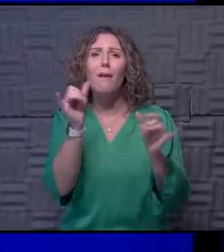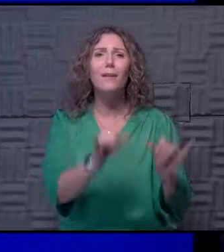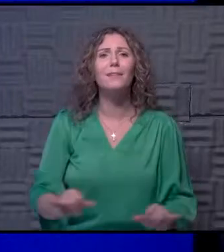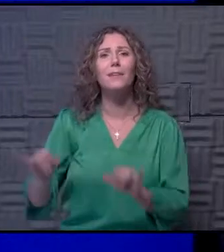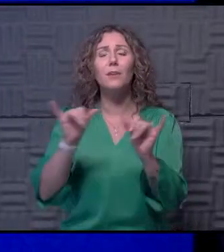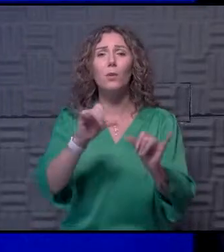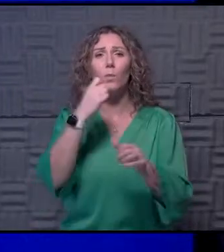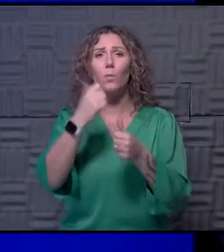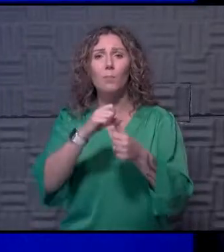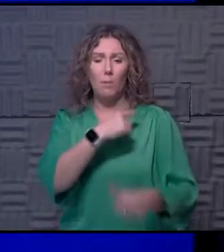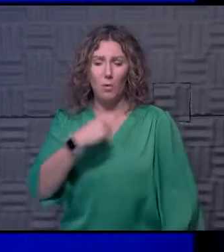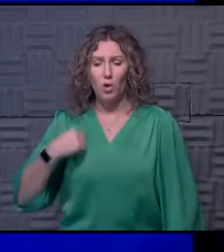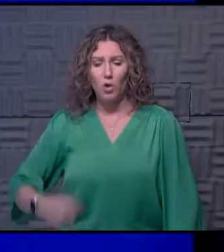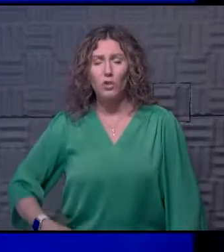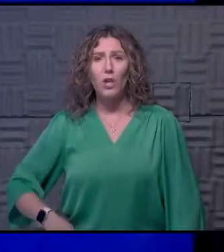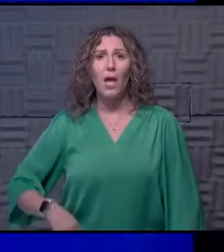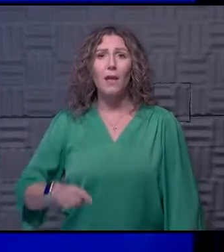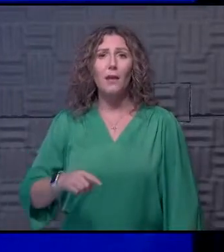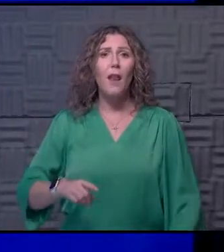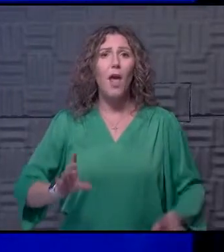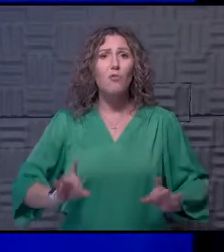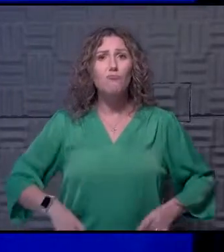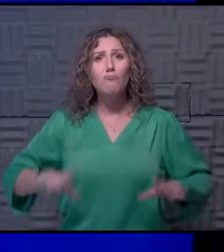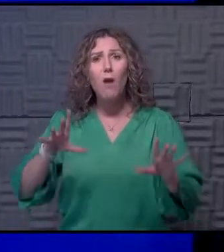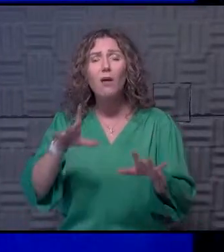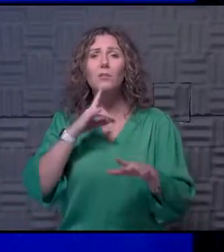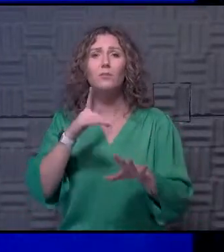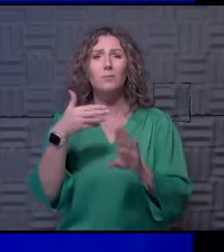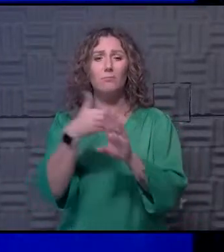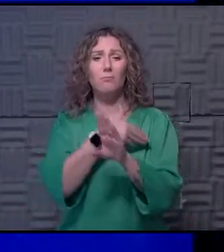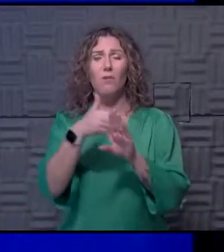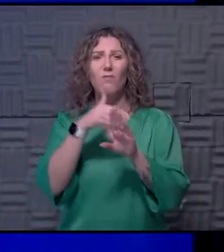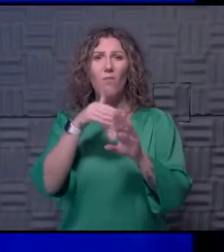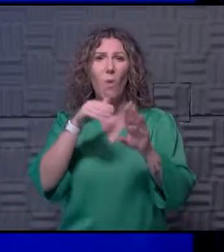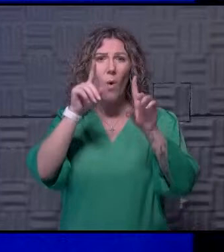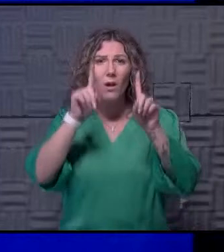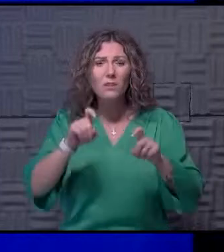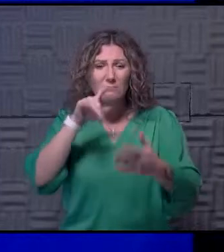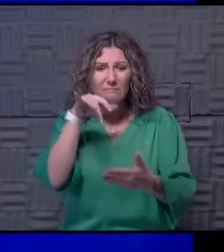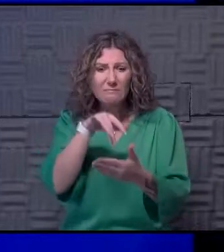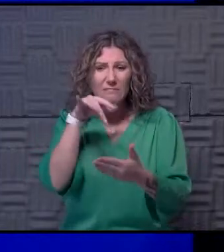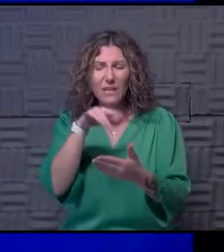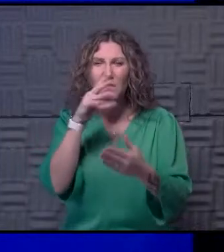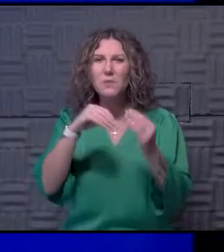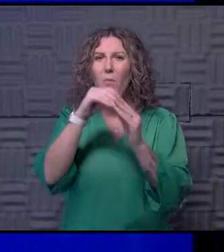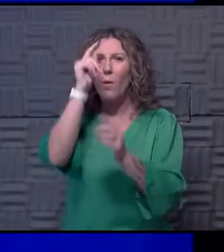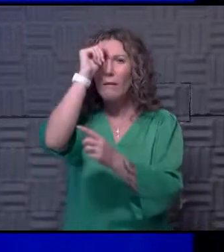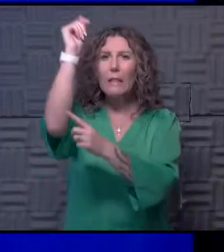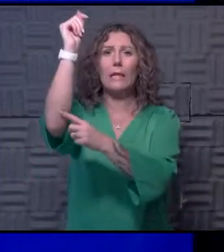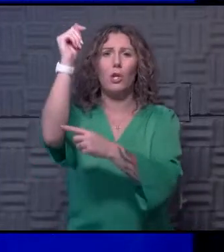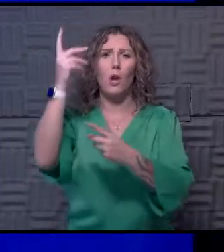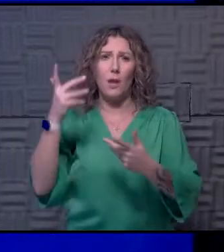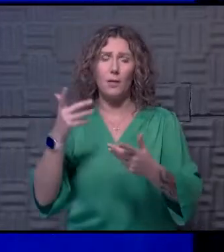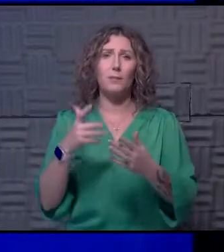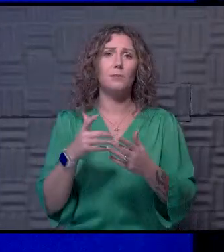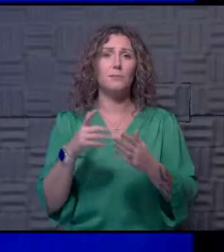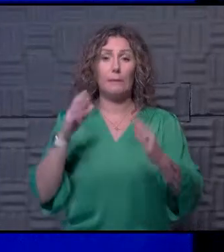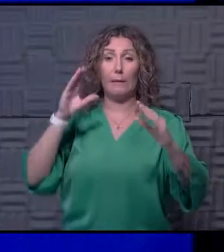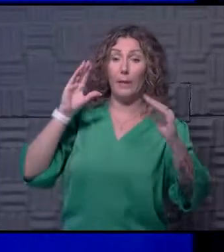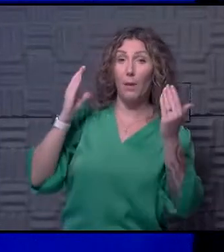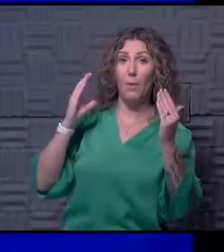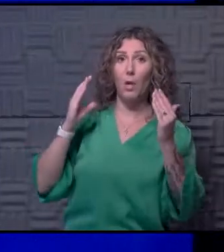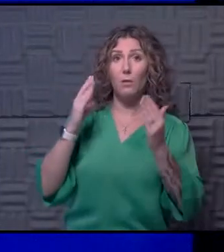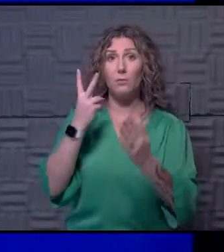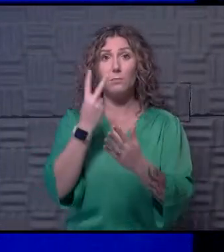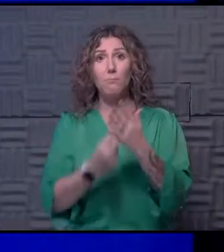that China and Russia pushed a vaccine out before there had been trials, it was more theoretical, and they started using it. By comparison,